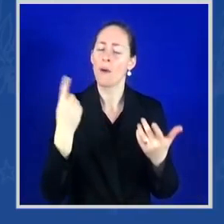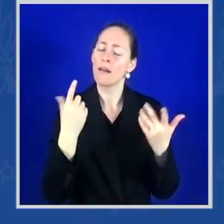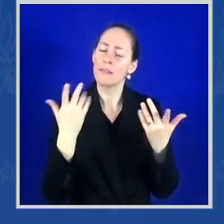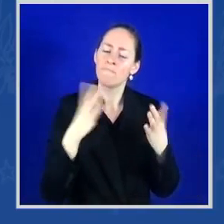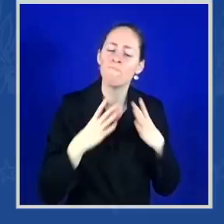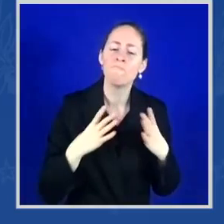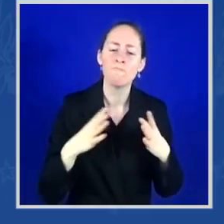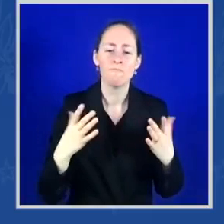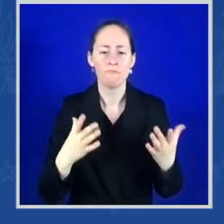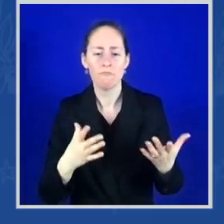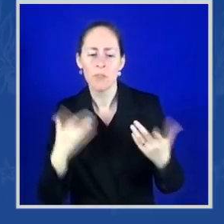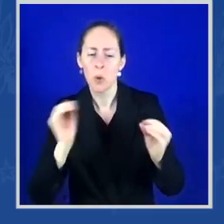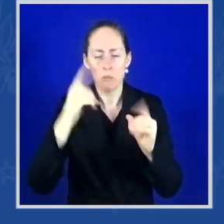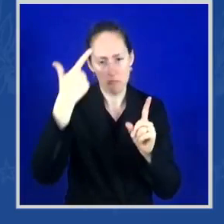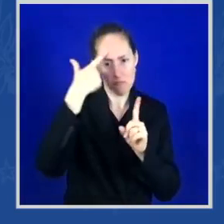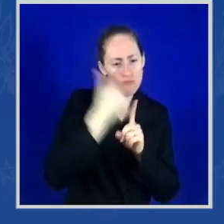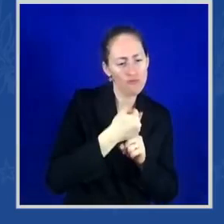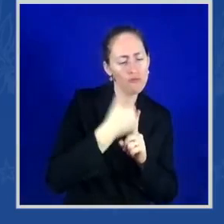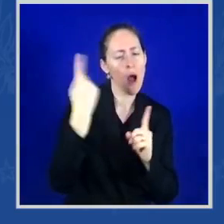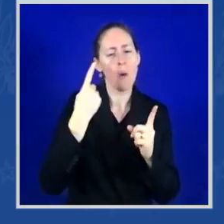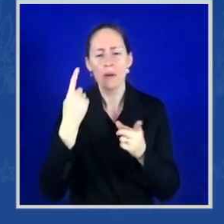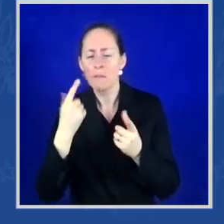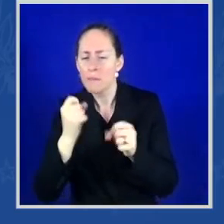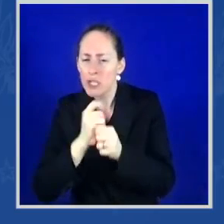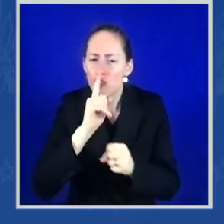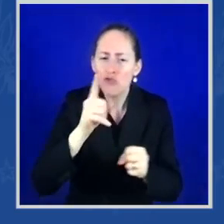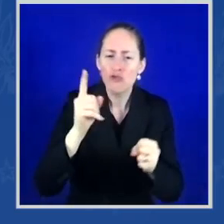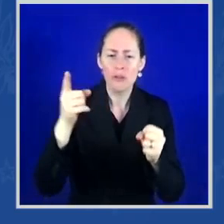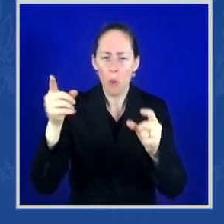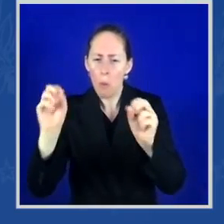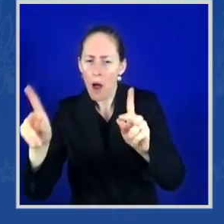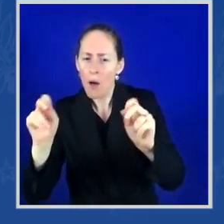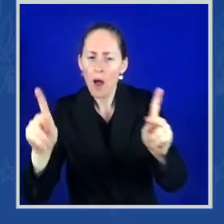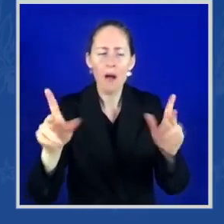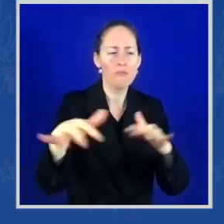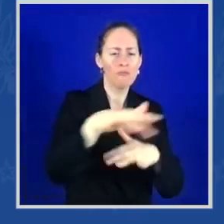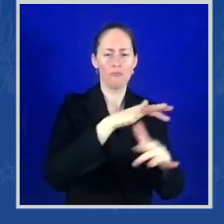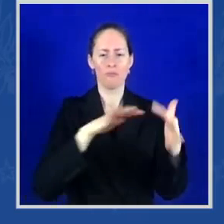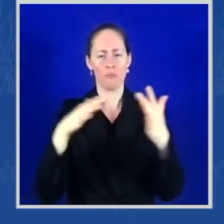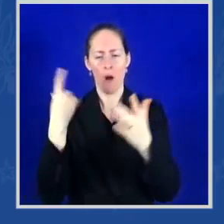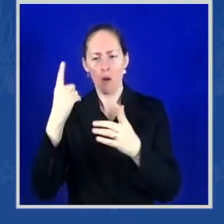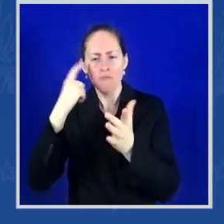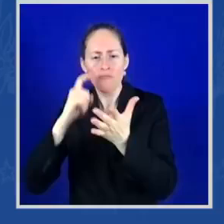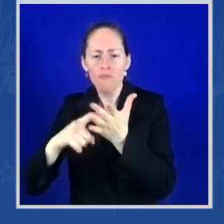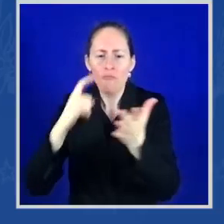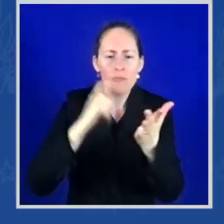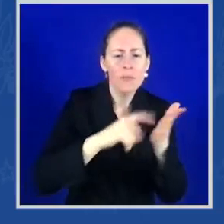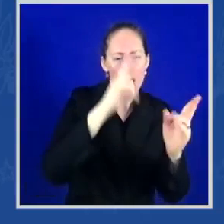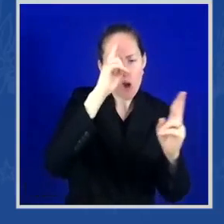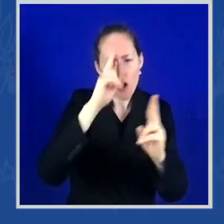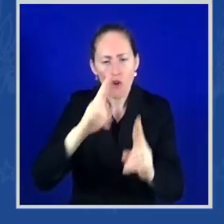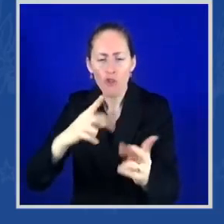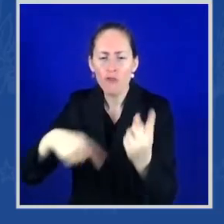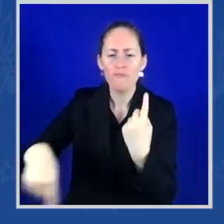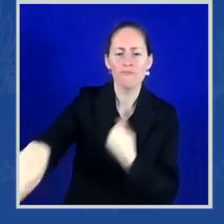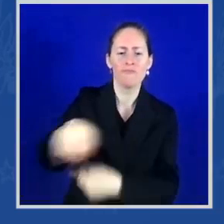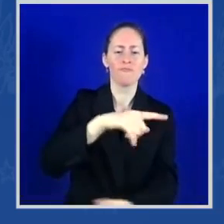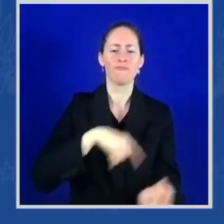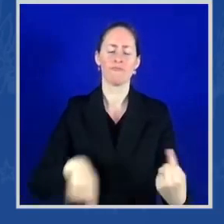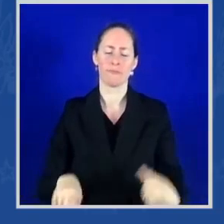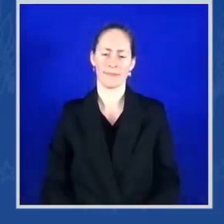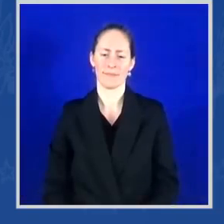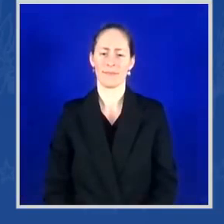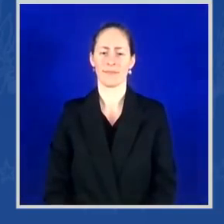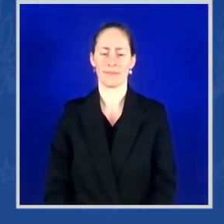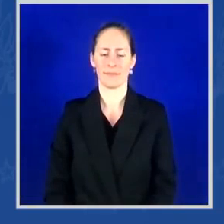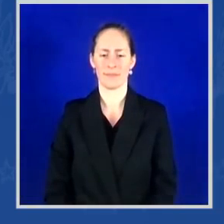honor. And it's a collective sacrifice, made by the fallen, of course, but also made